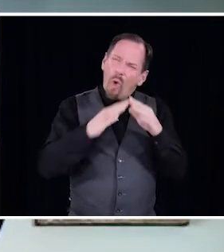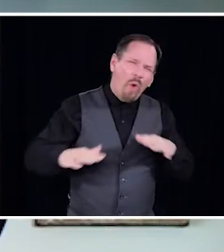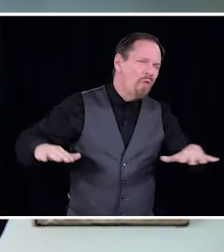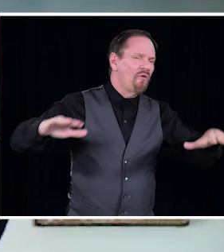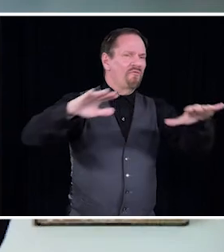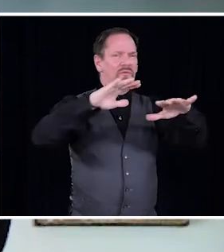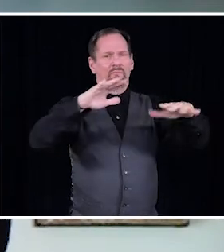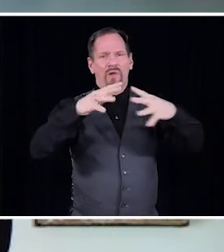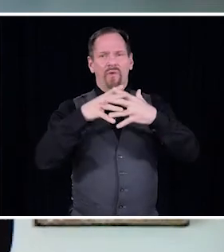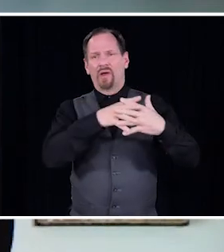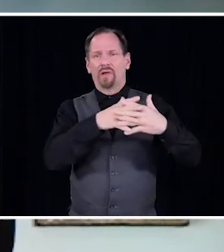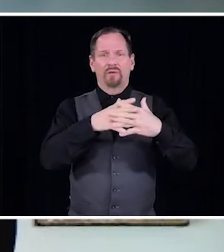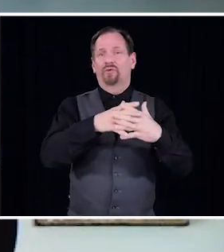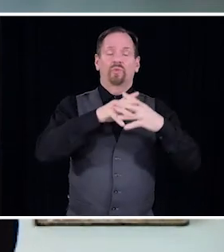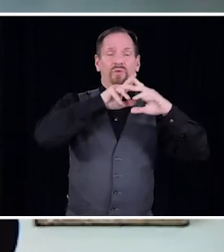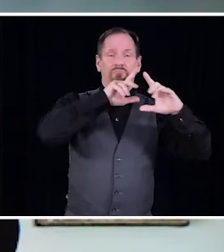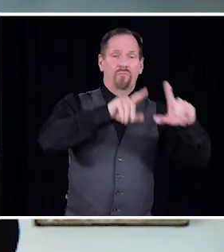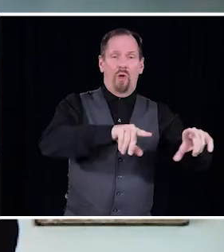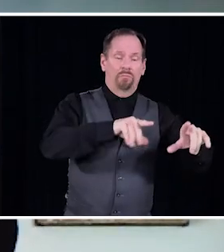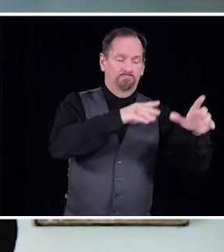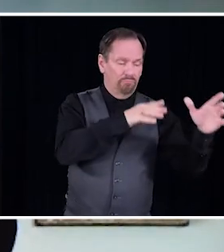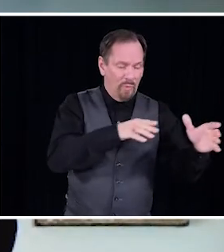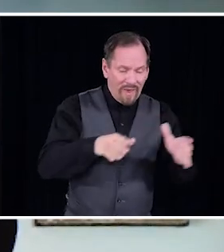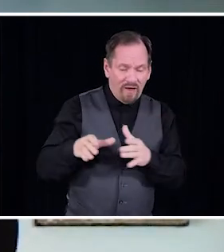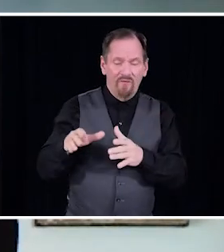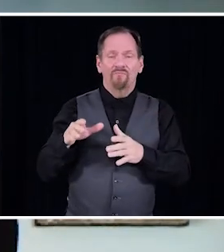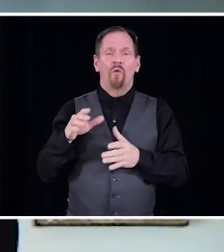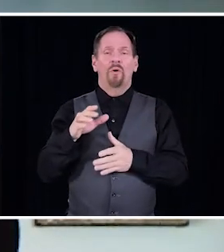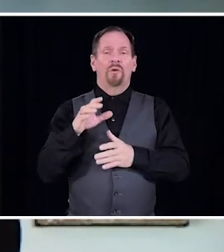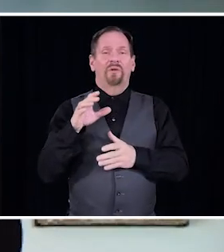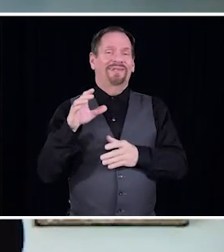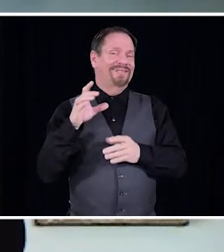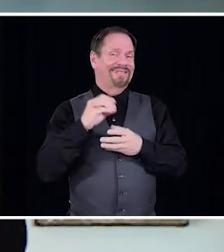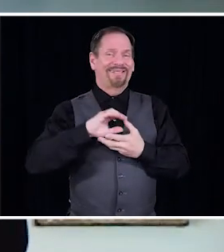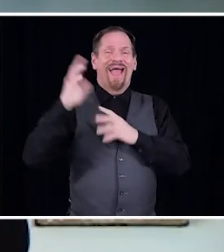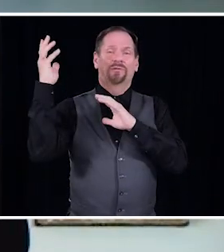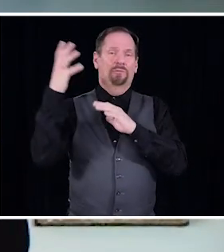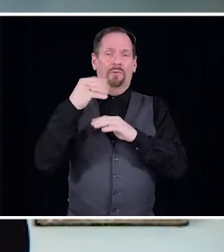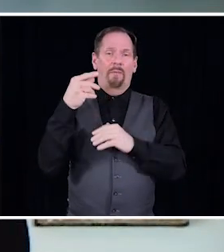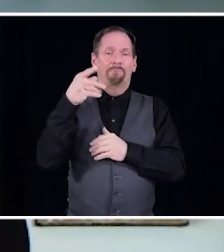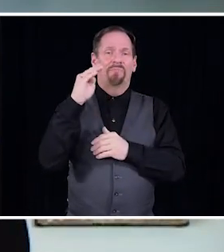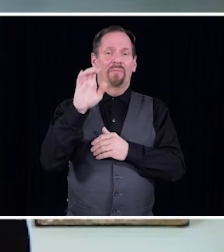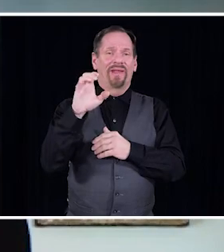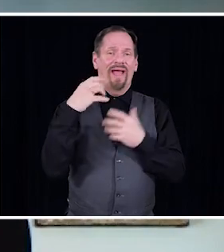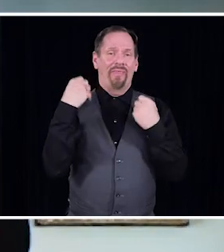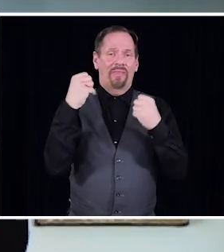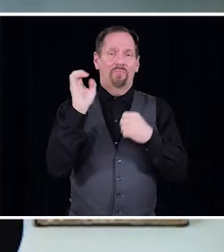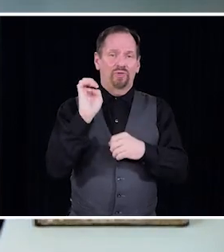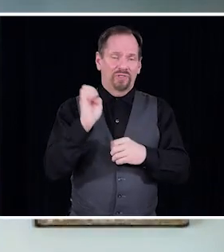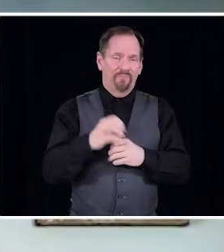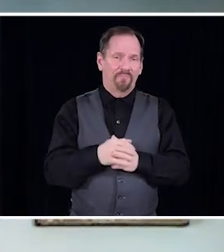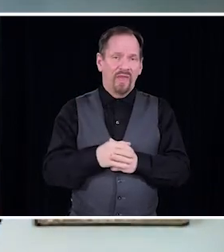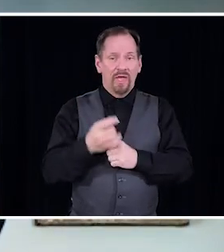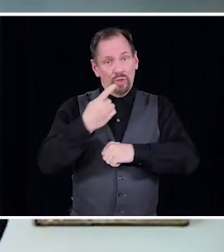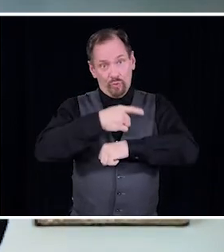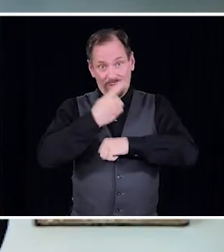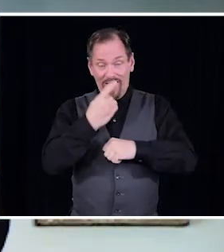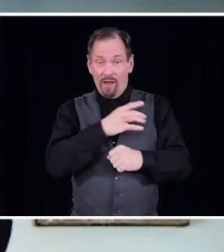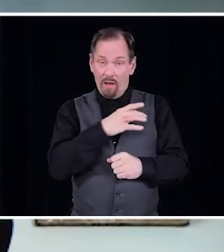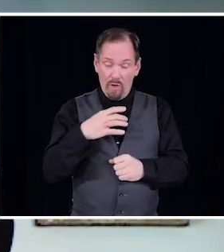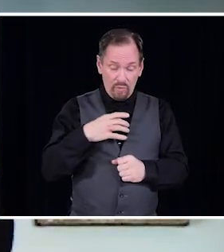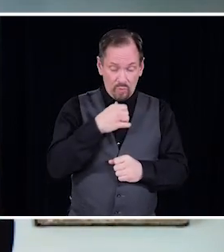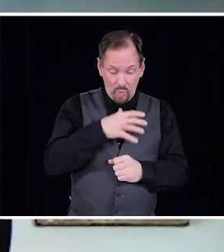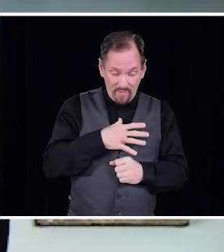prevent, prepare for, and respond to disasters and public health emergencies. Today,